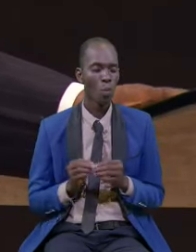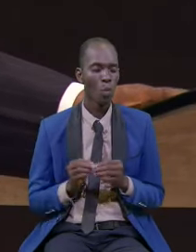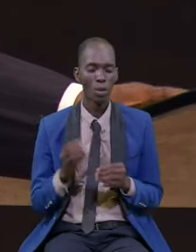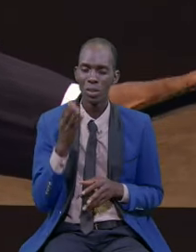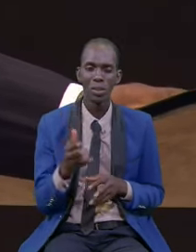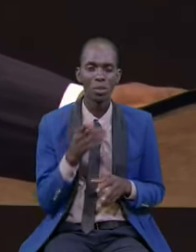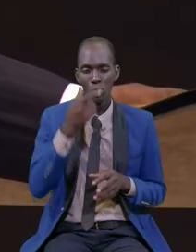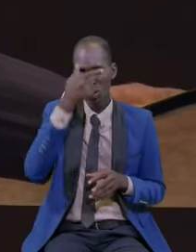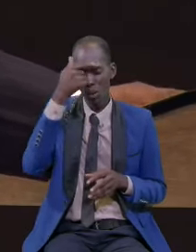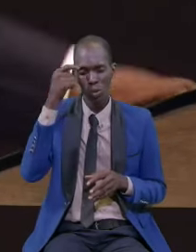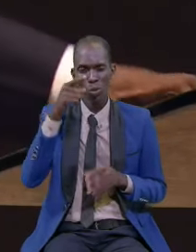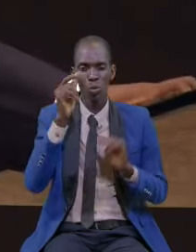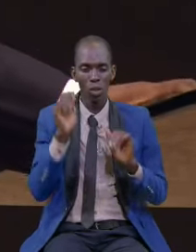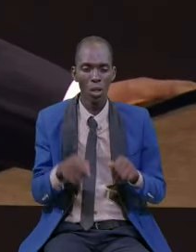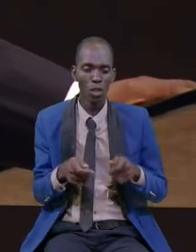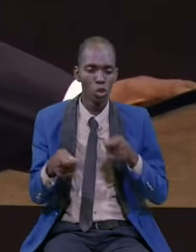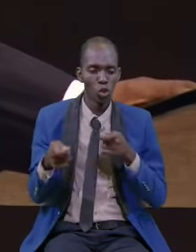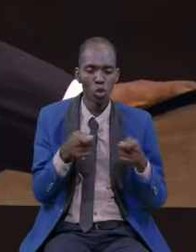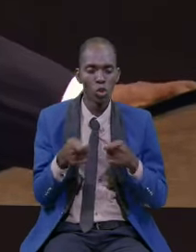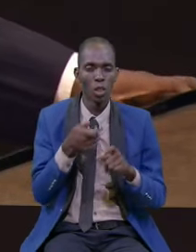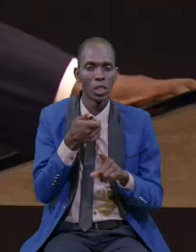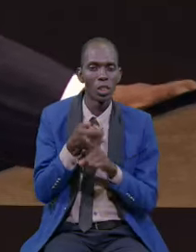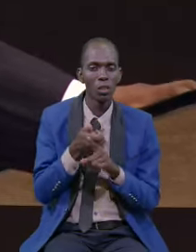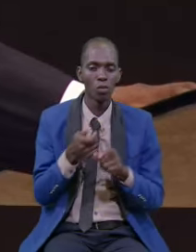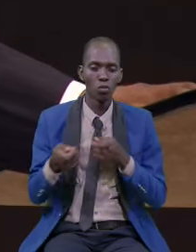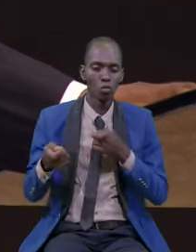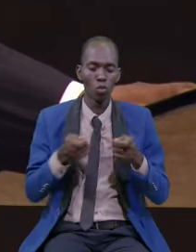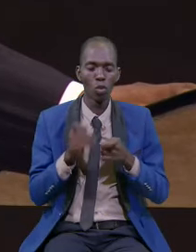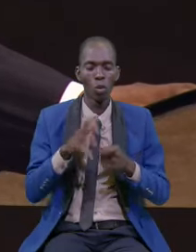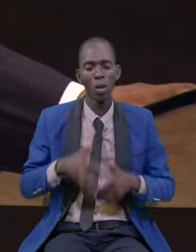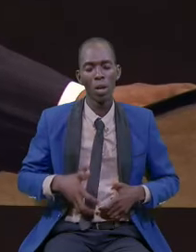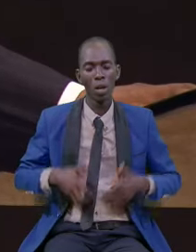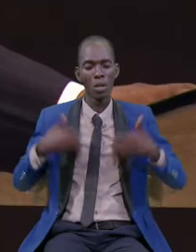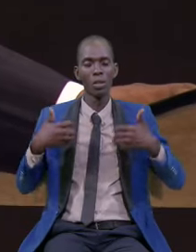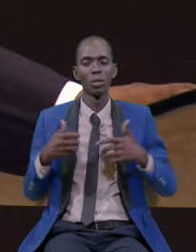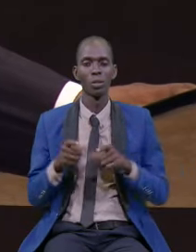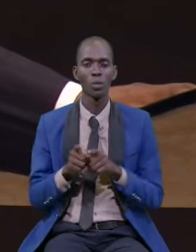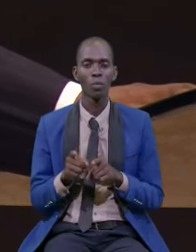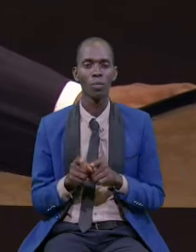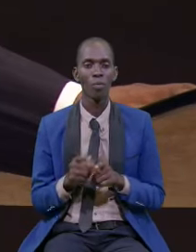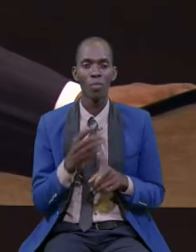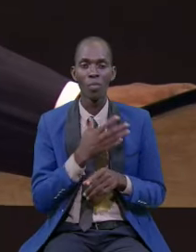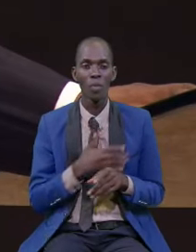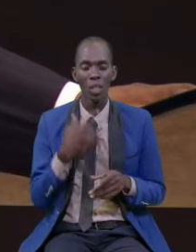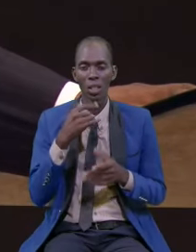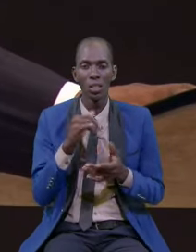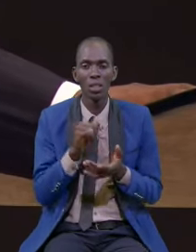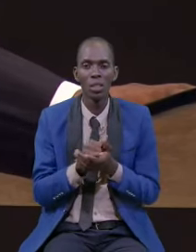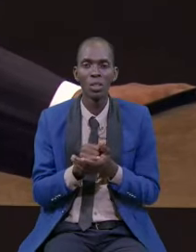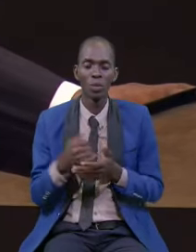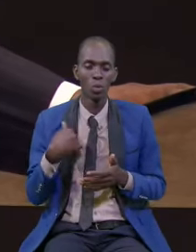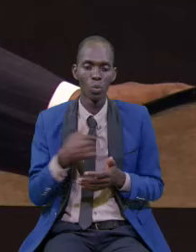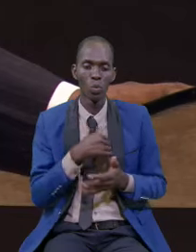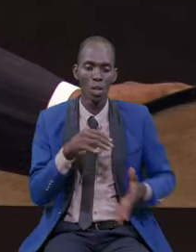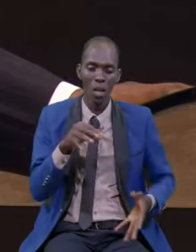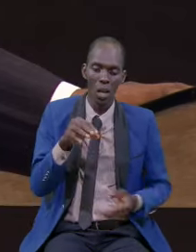You're able to control your temperature. And it says, we add temperance to knowledge, and